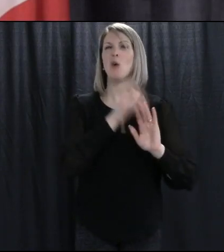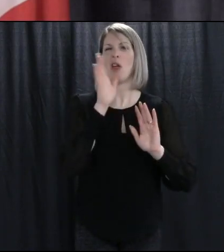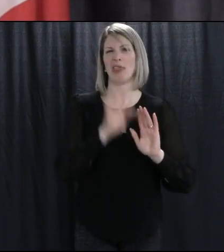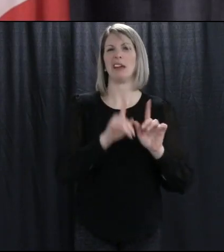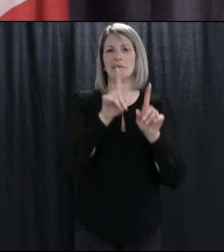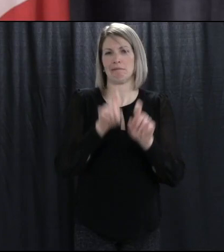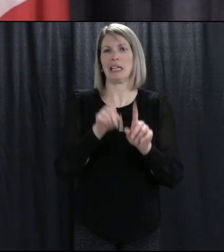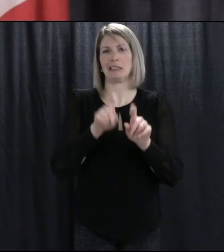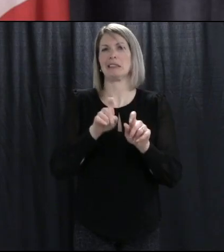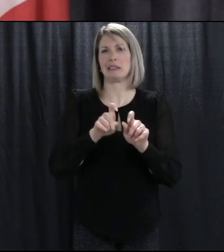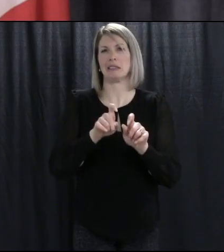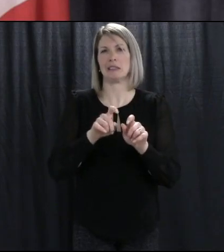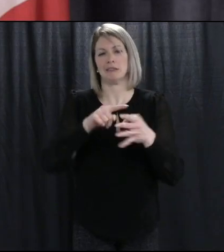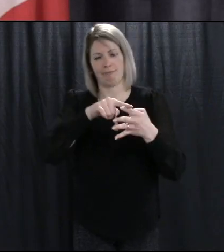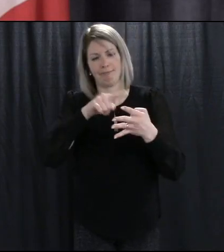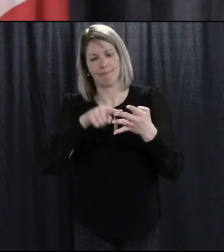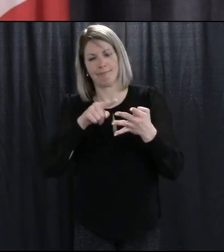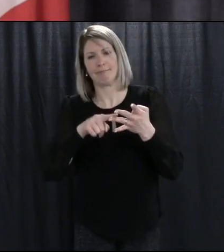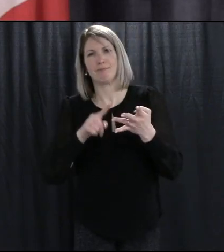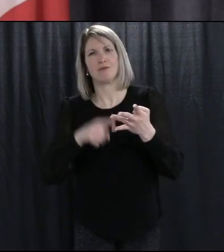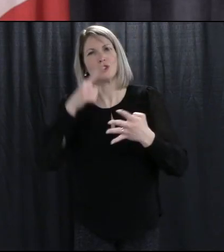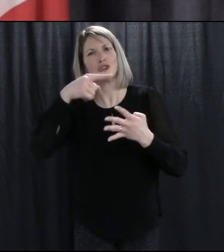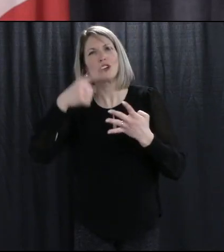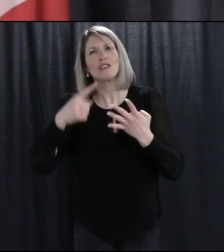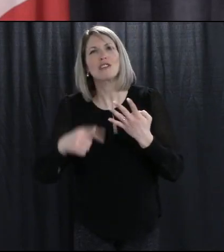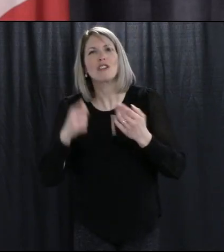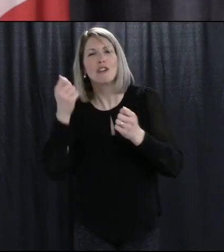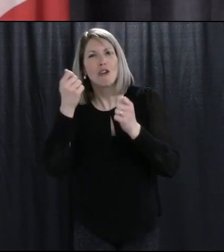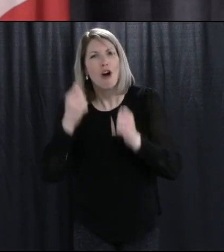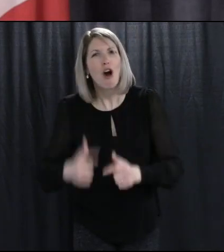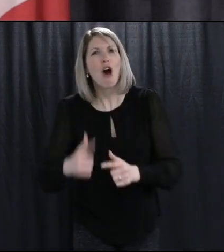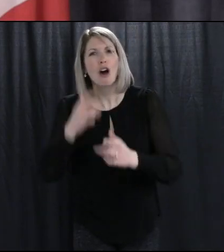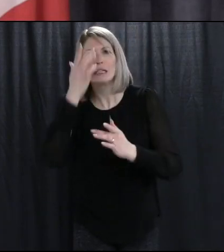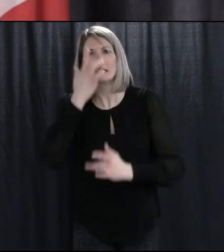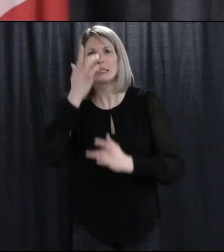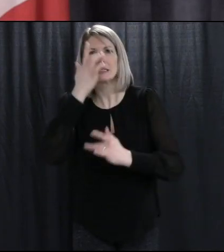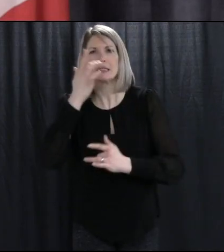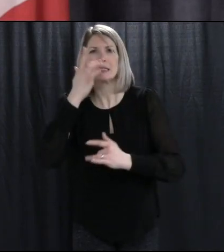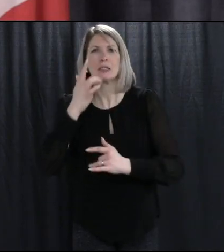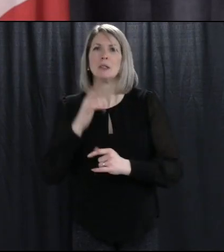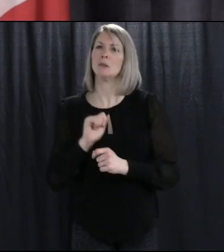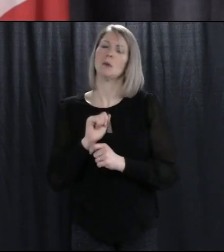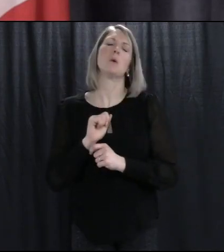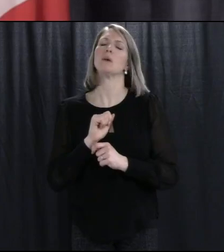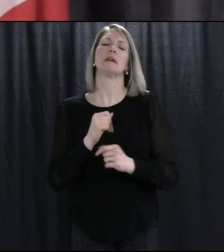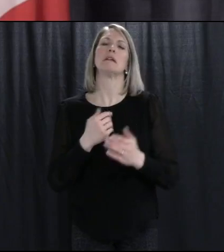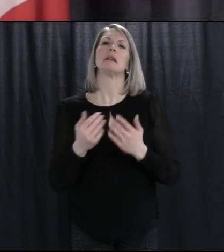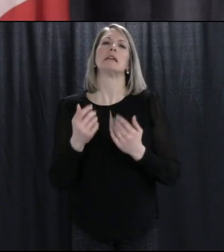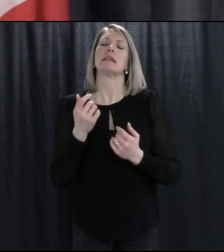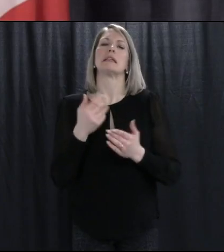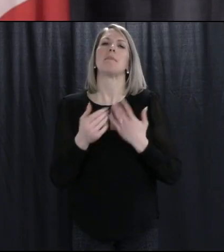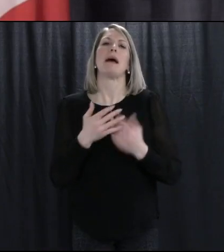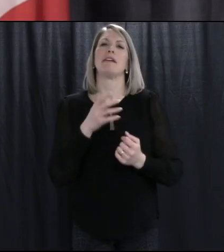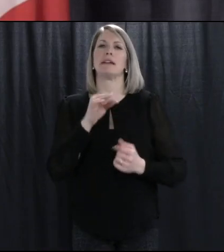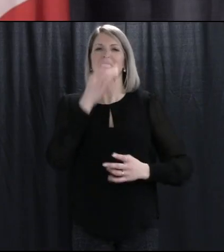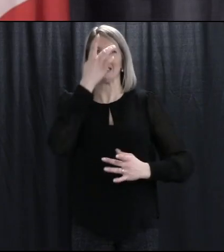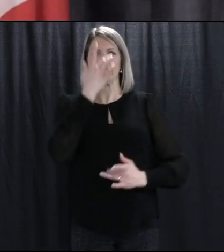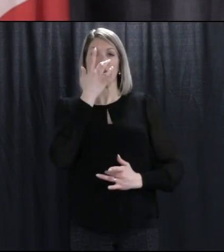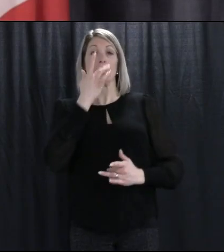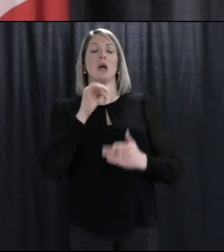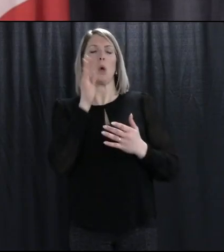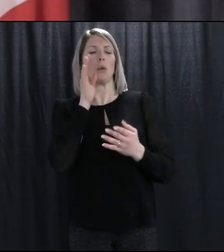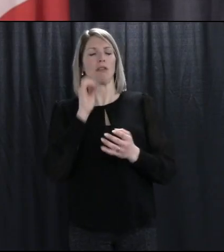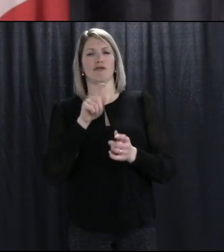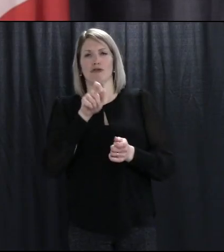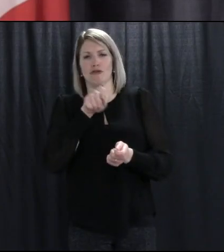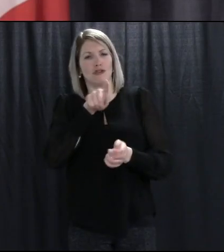who is getting admitted to hospital. If they're getting swabbed, they're getting tested for COVID-19 as well. But there are lots of people who the